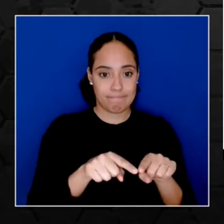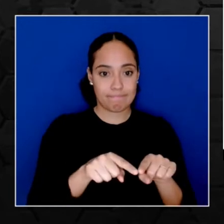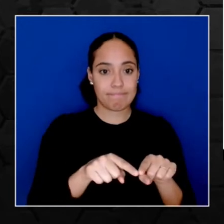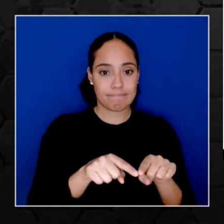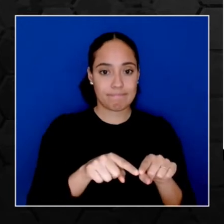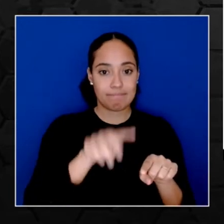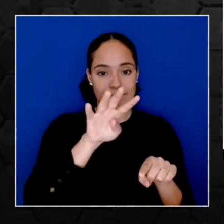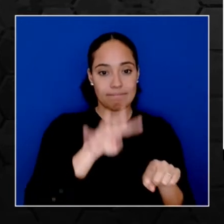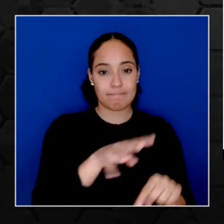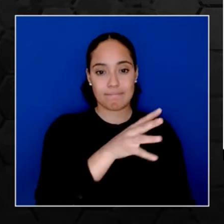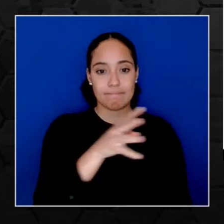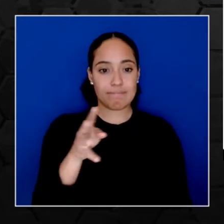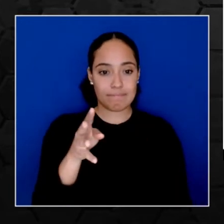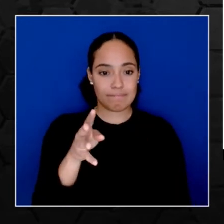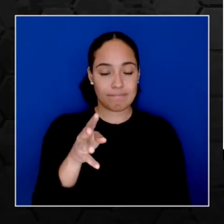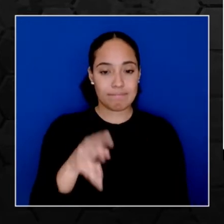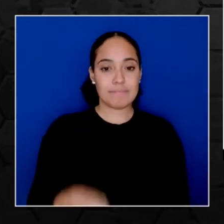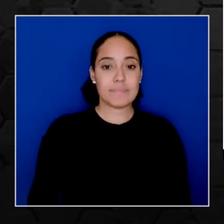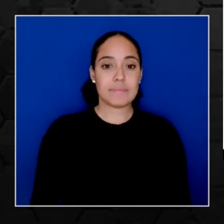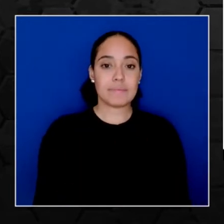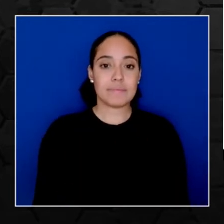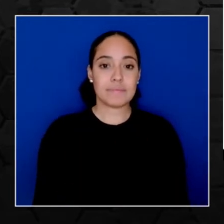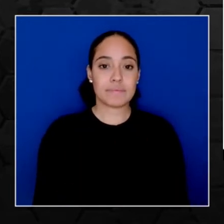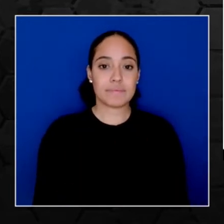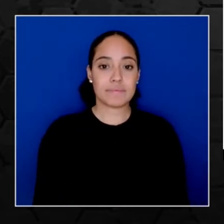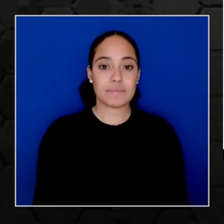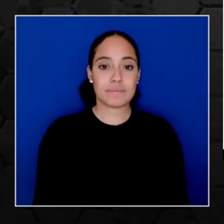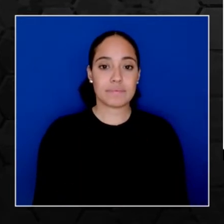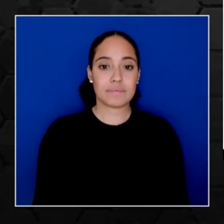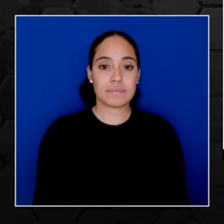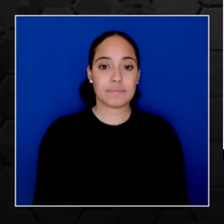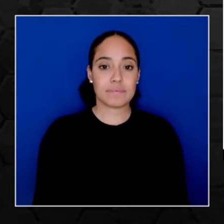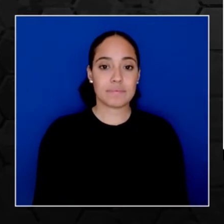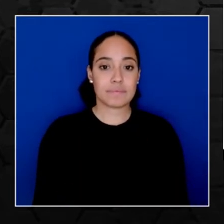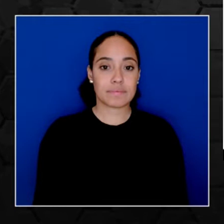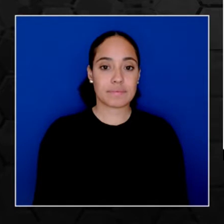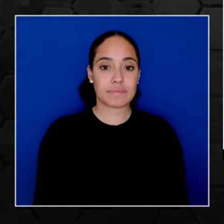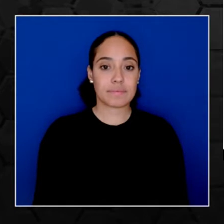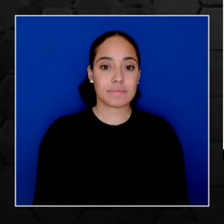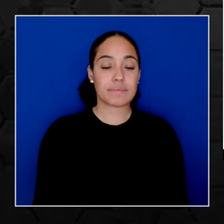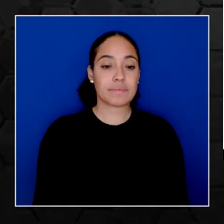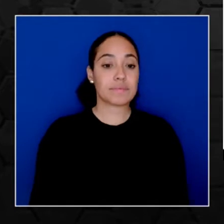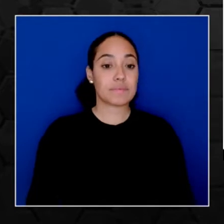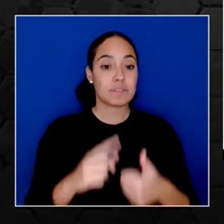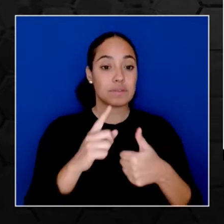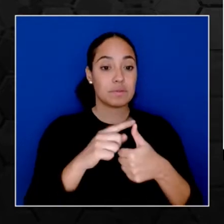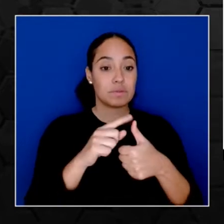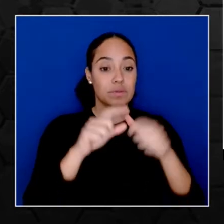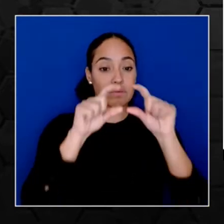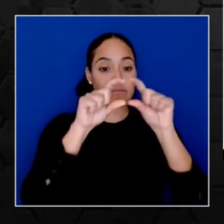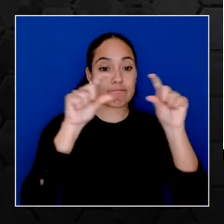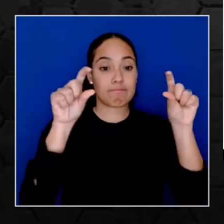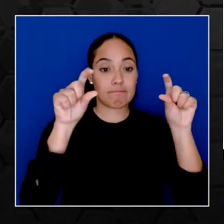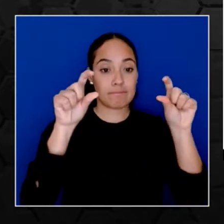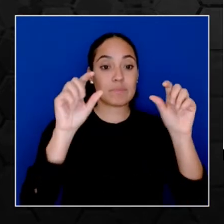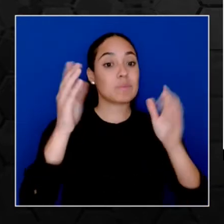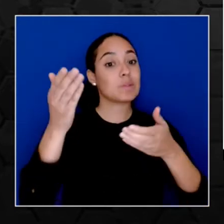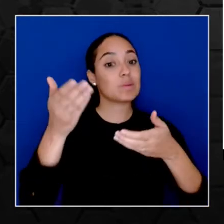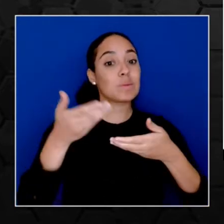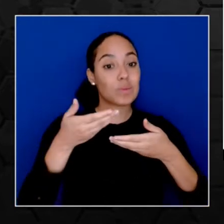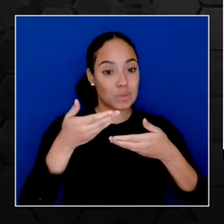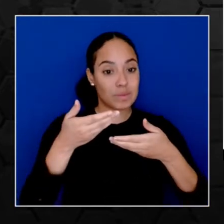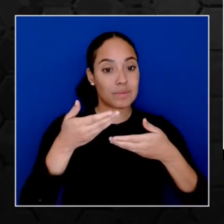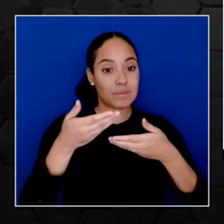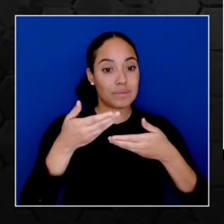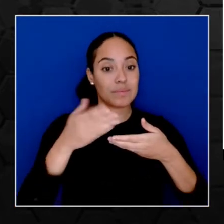a statement box first to give a welcoming message for the users. So here I'll tell them,